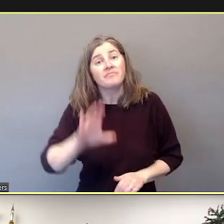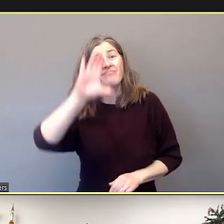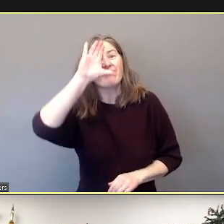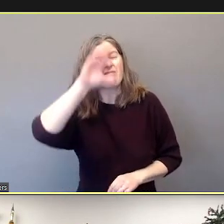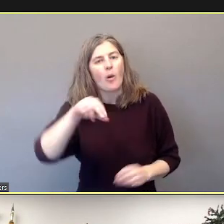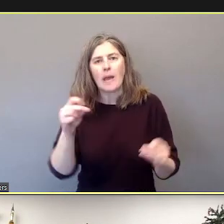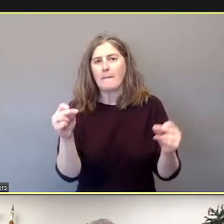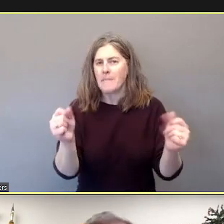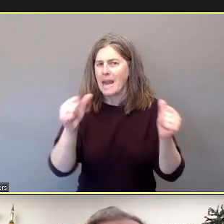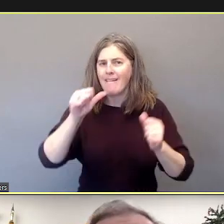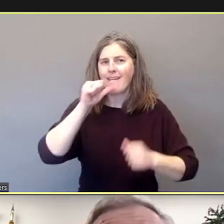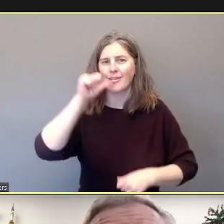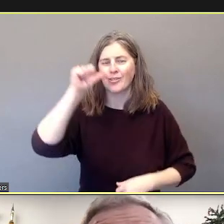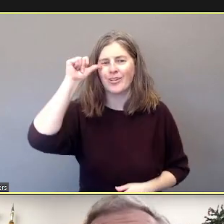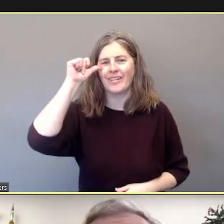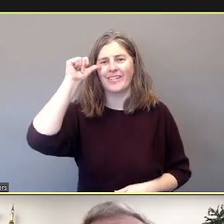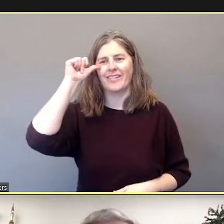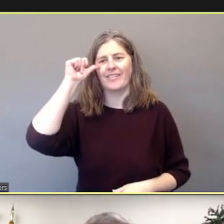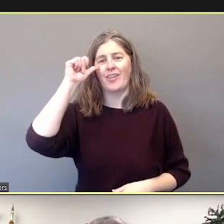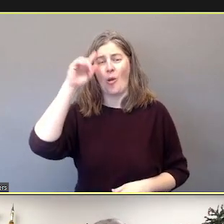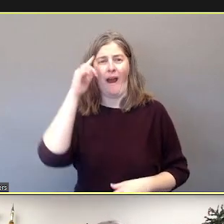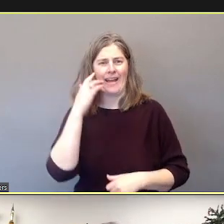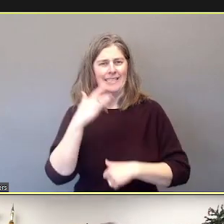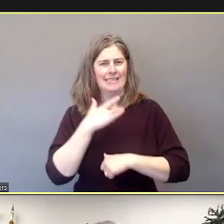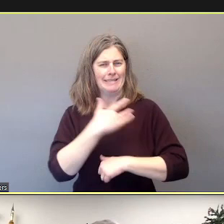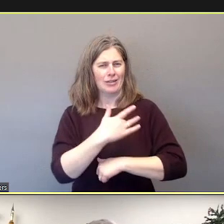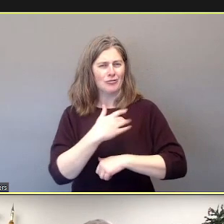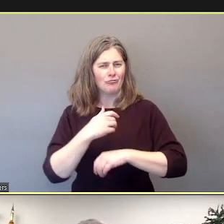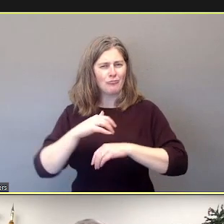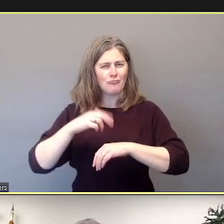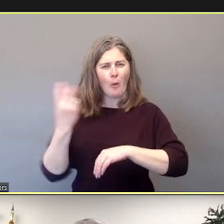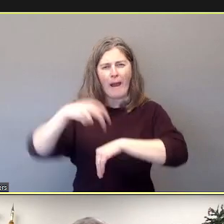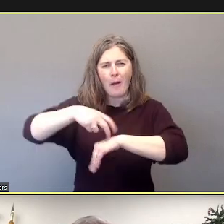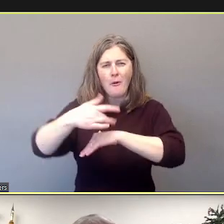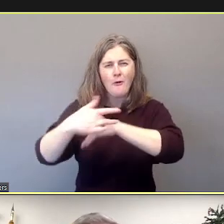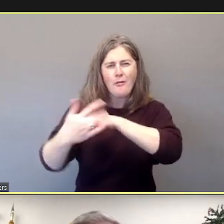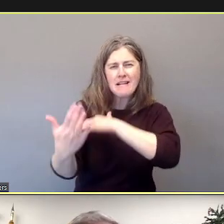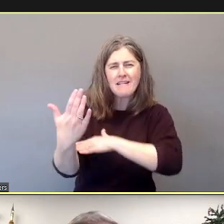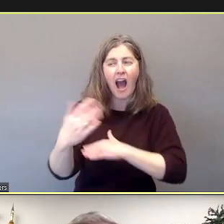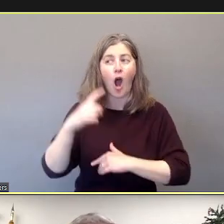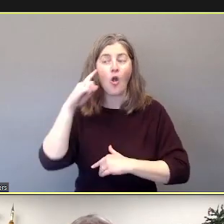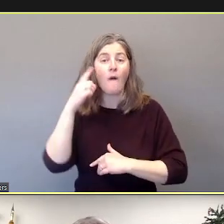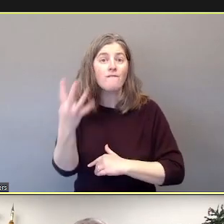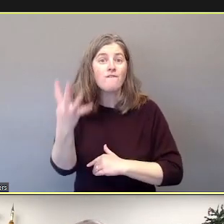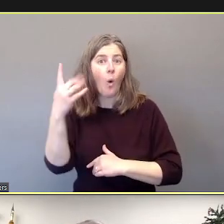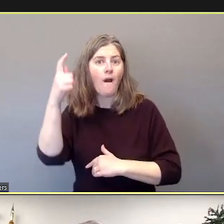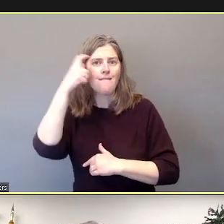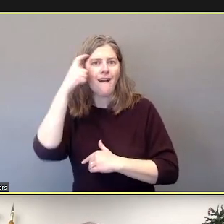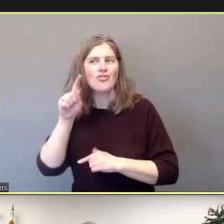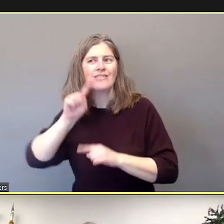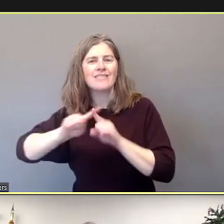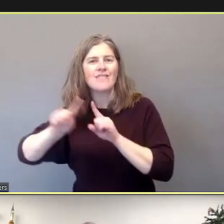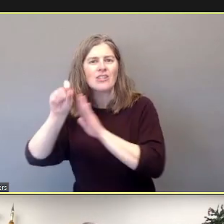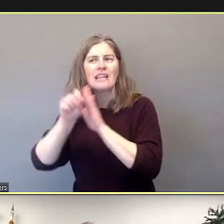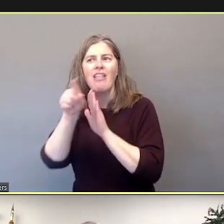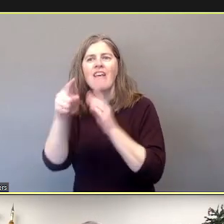Immediately yesterday, I get up really early. I heard on the news that 4 governors had announced the end,